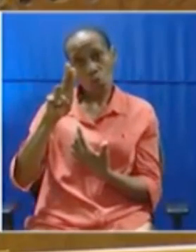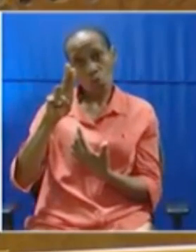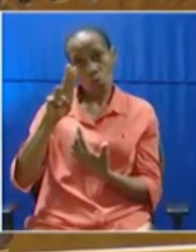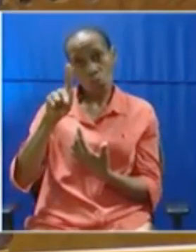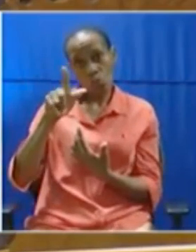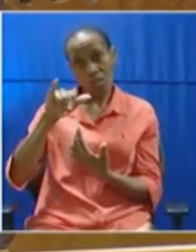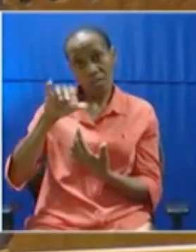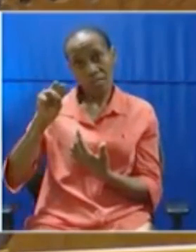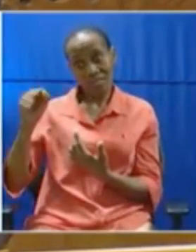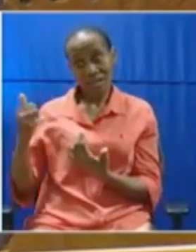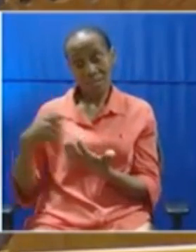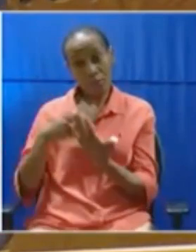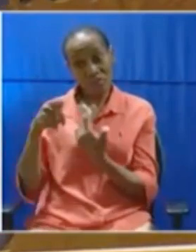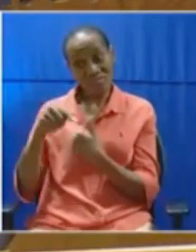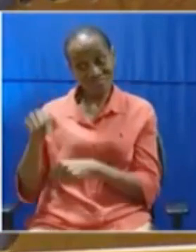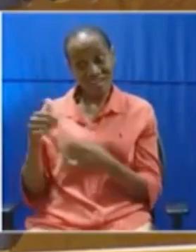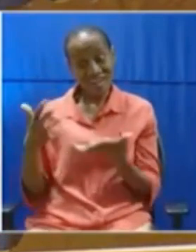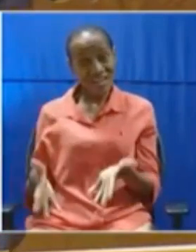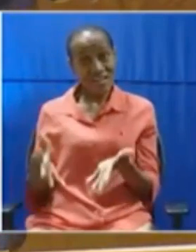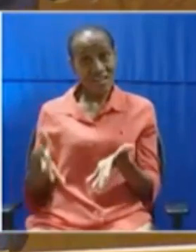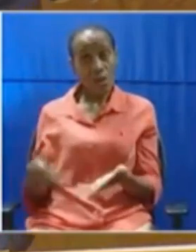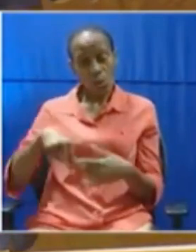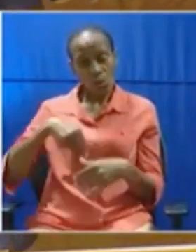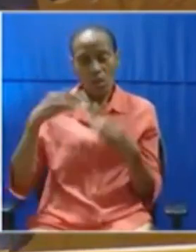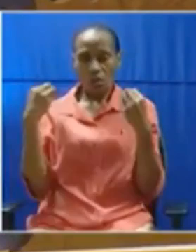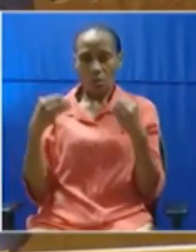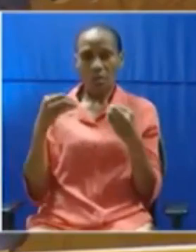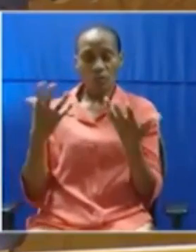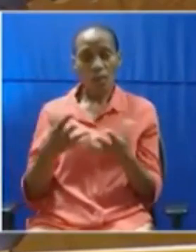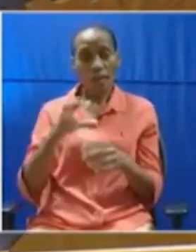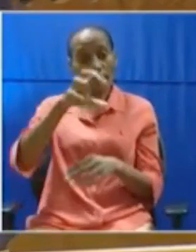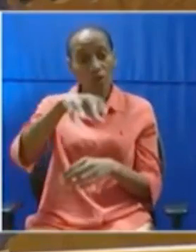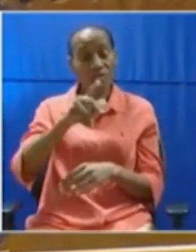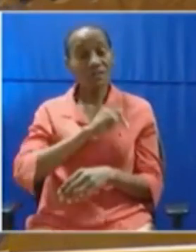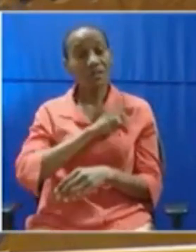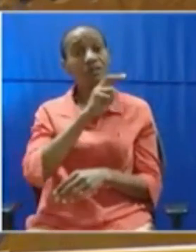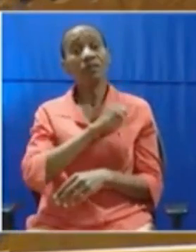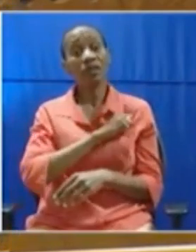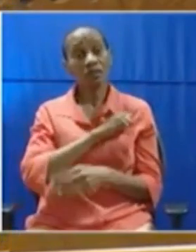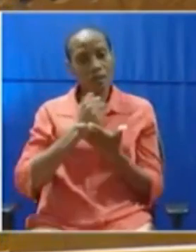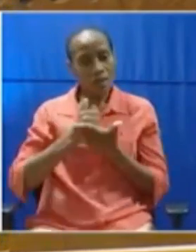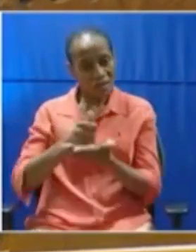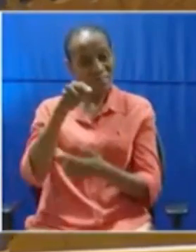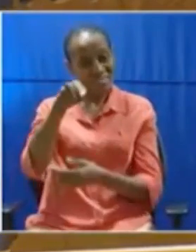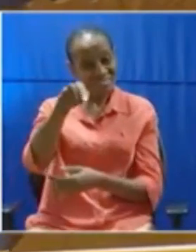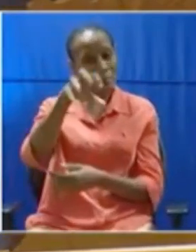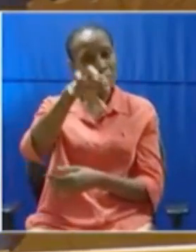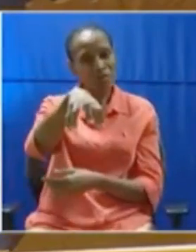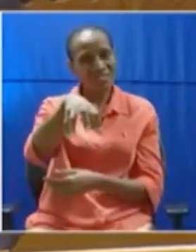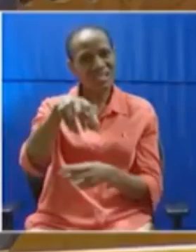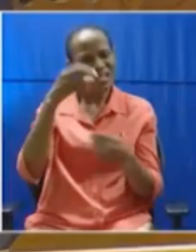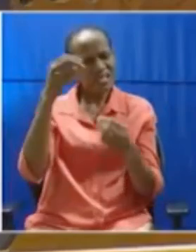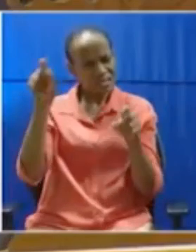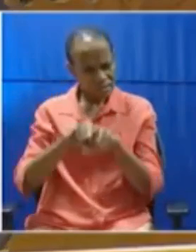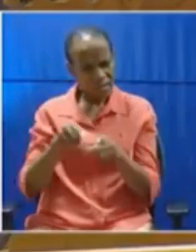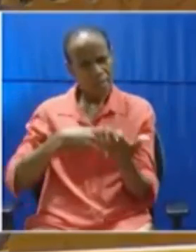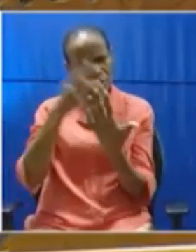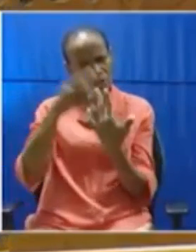as I stand here today, we are busy in KwaZulu-Natal helping that province with exactly the same